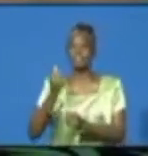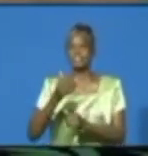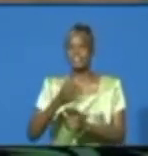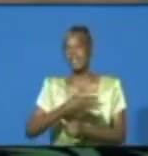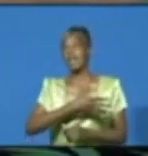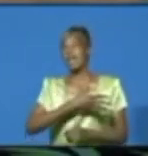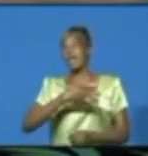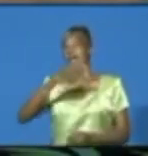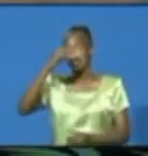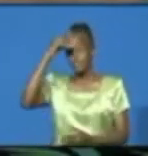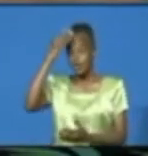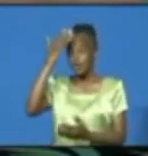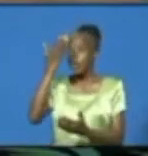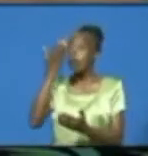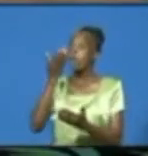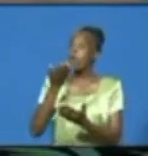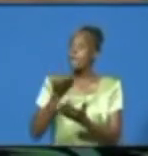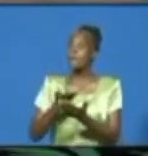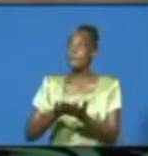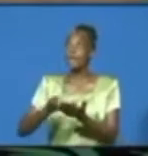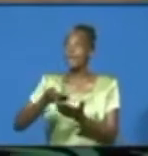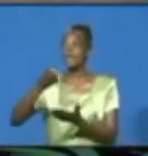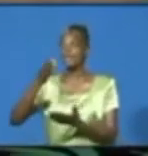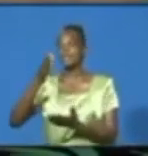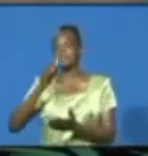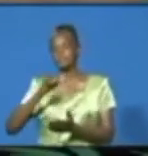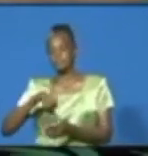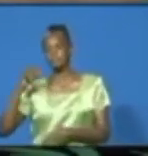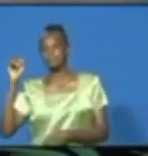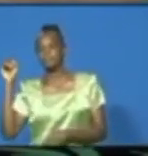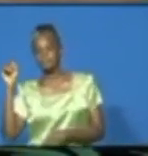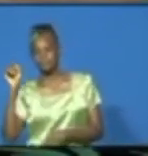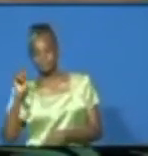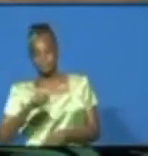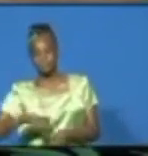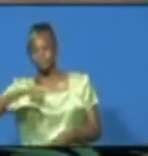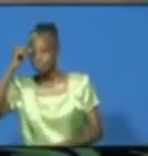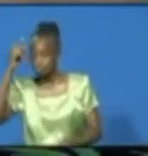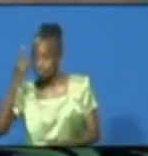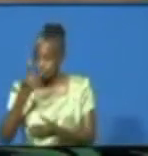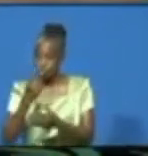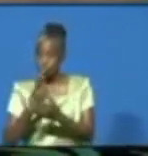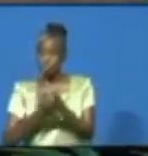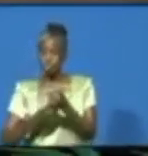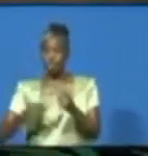our decision card online. Sign your decision card.